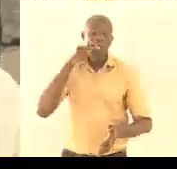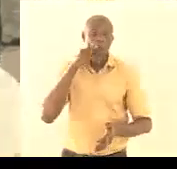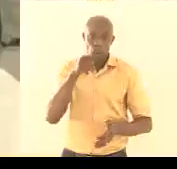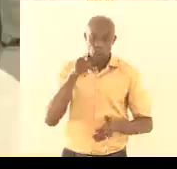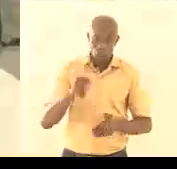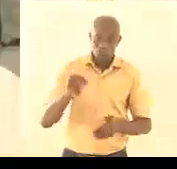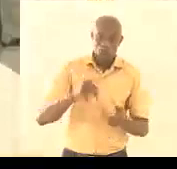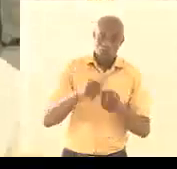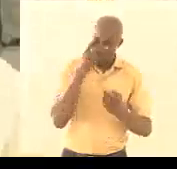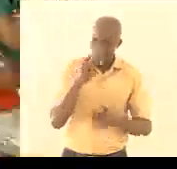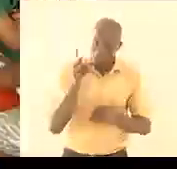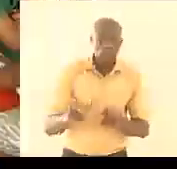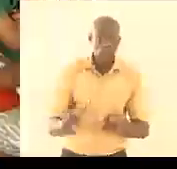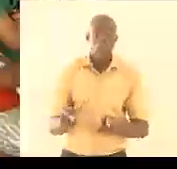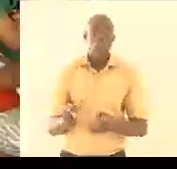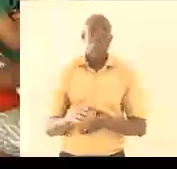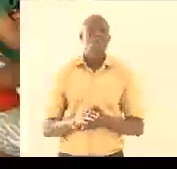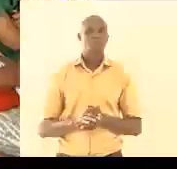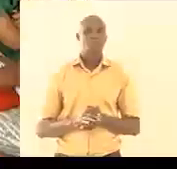you need to see people.